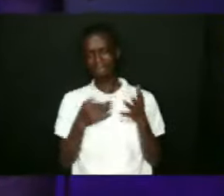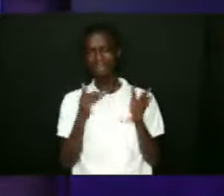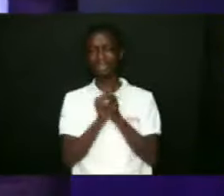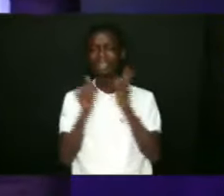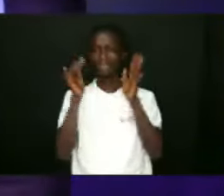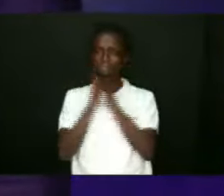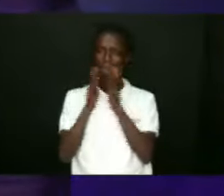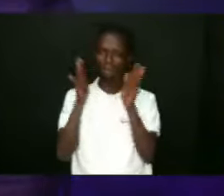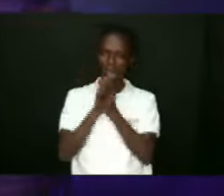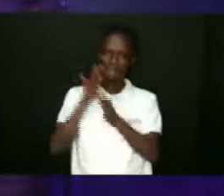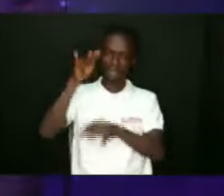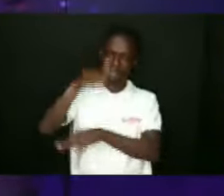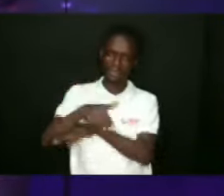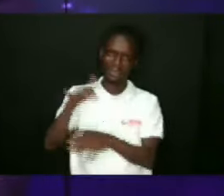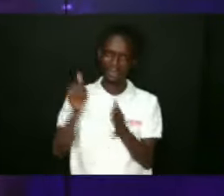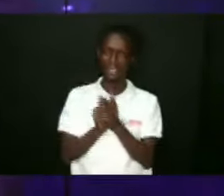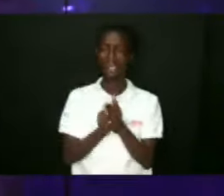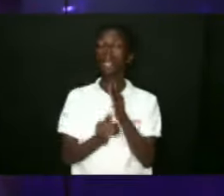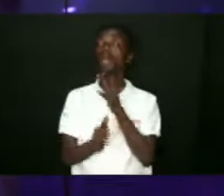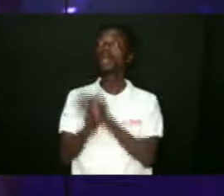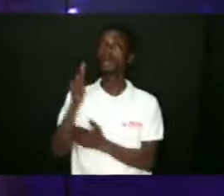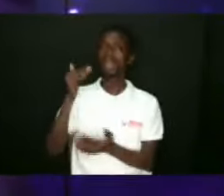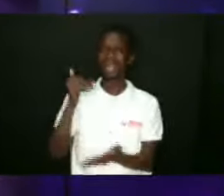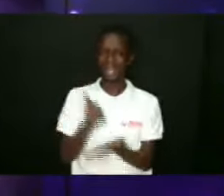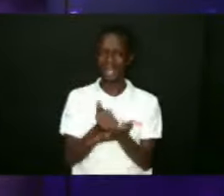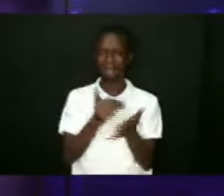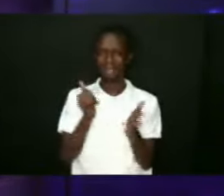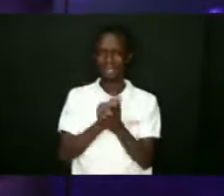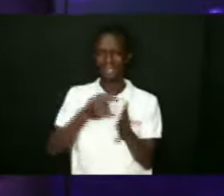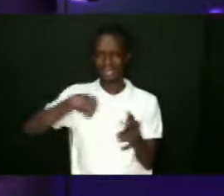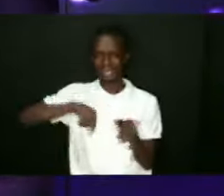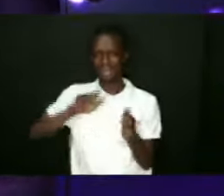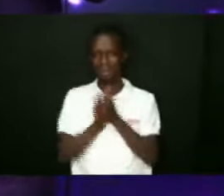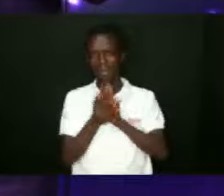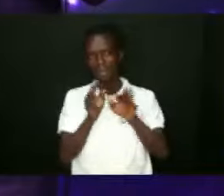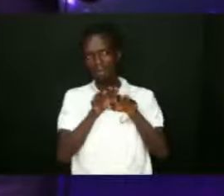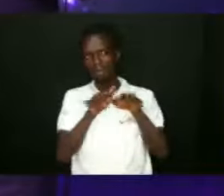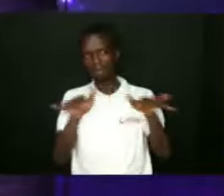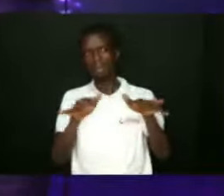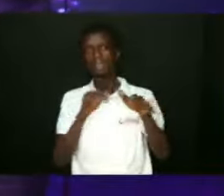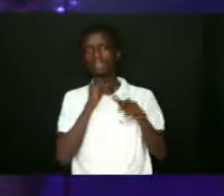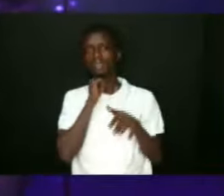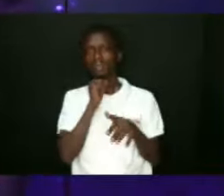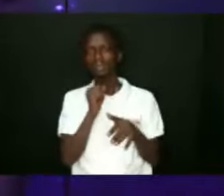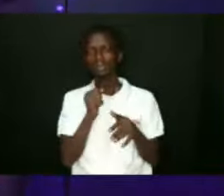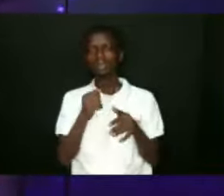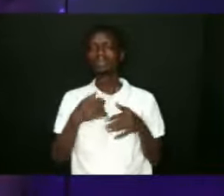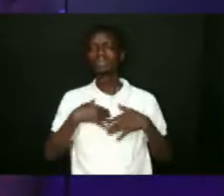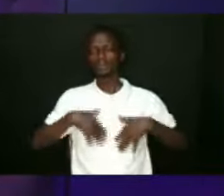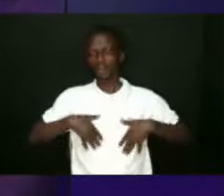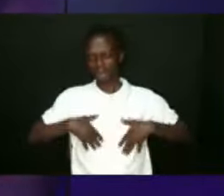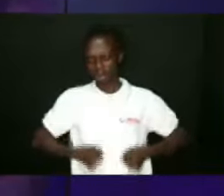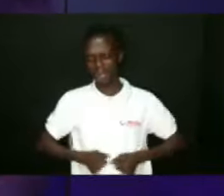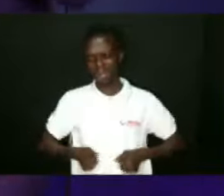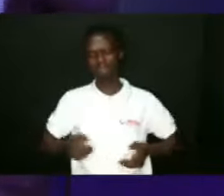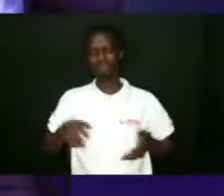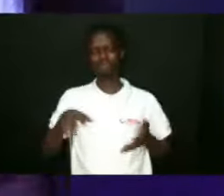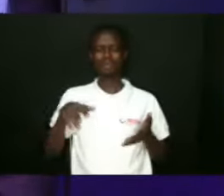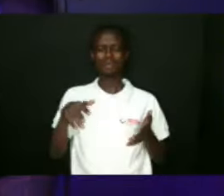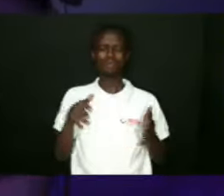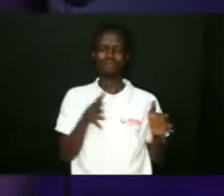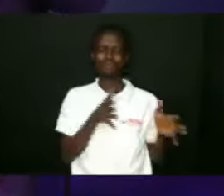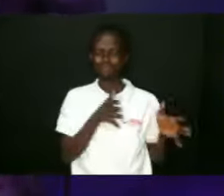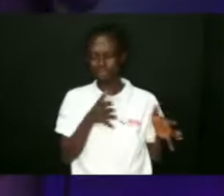Say, Lord, make me stable. Say, I am tired of wavering.